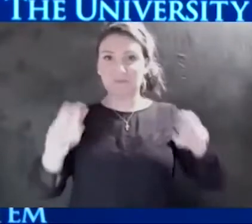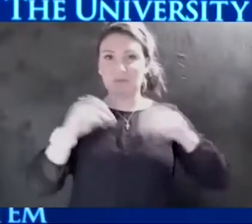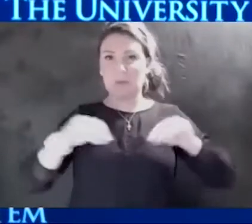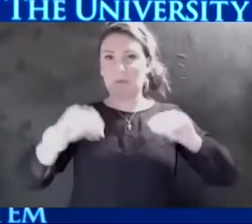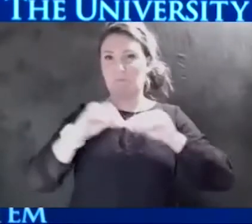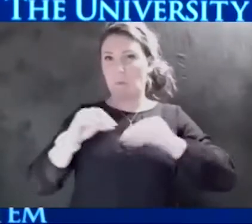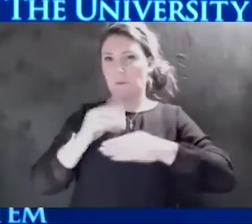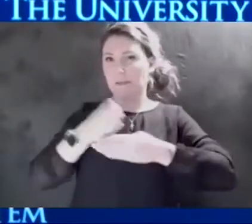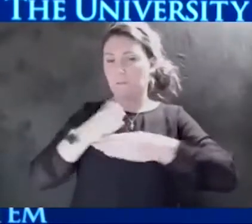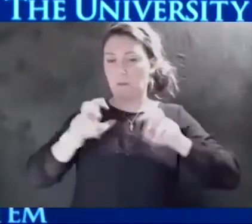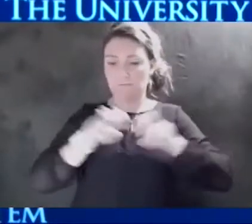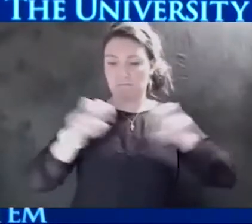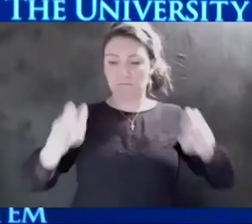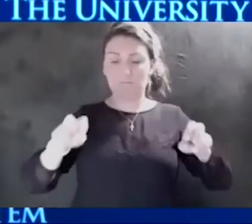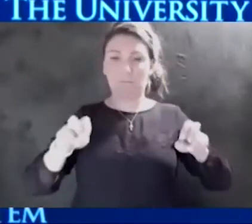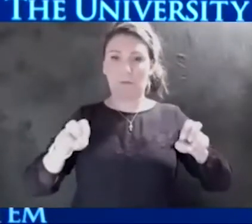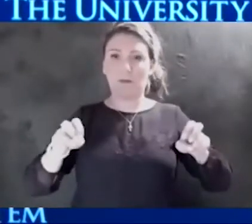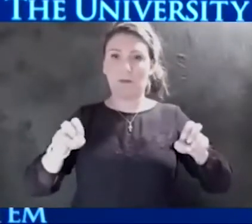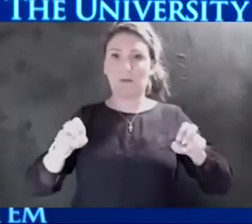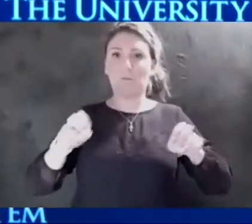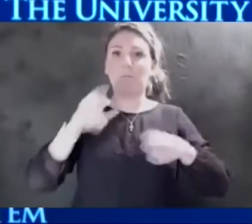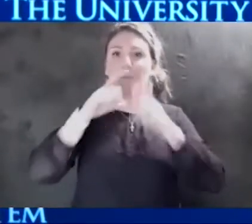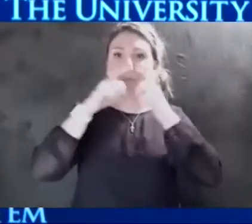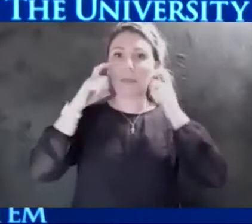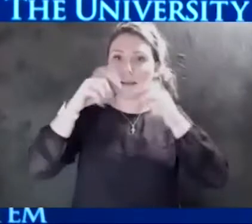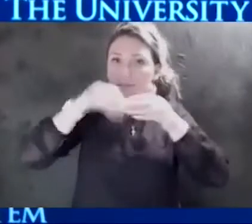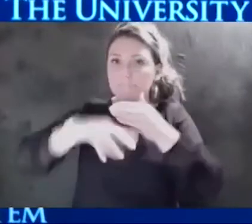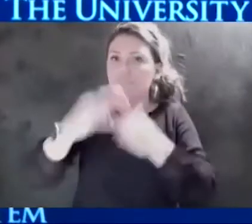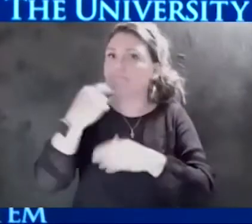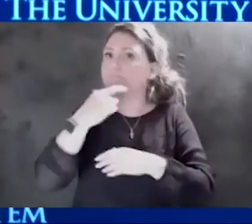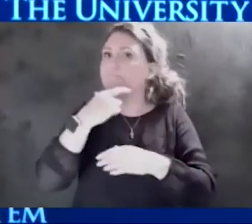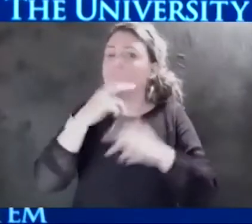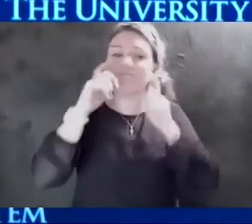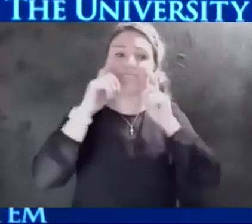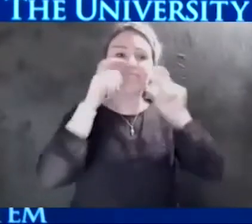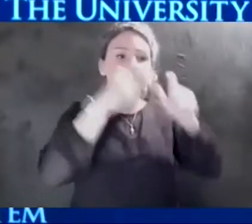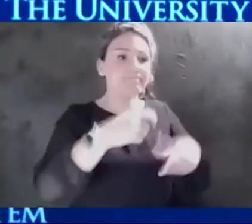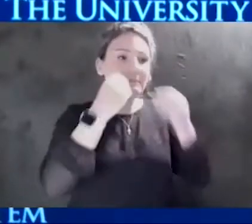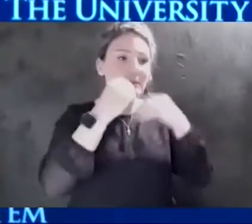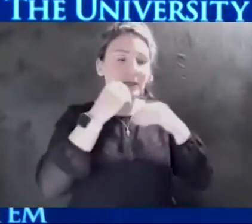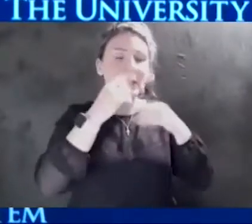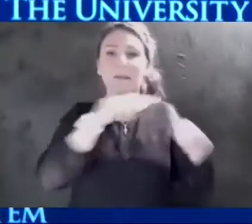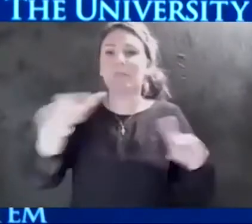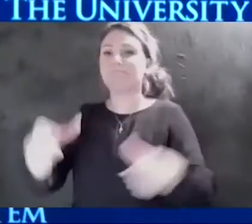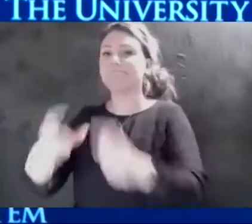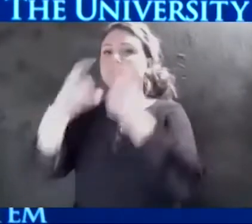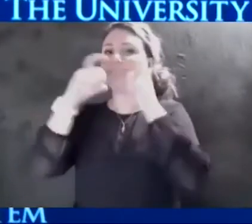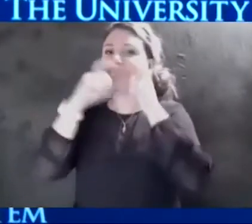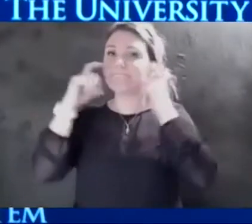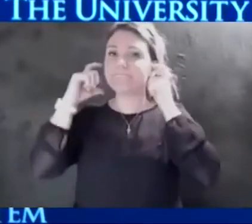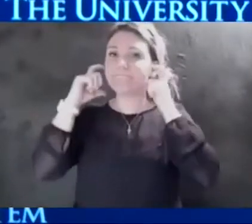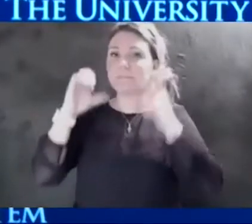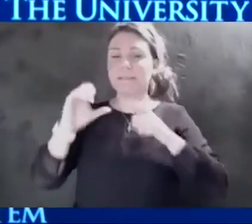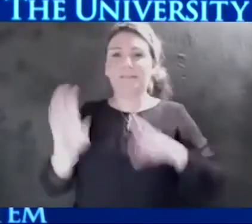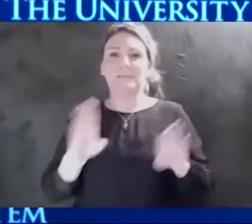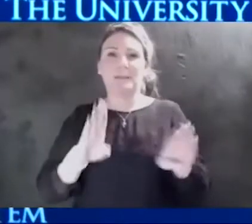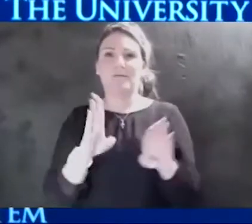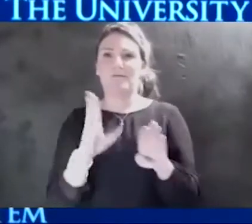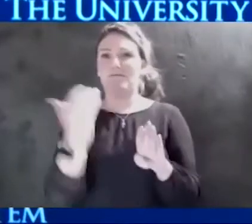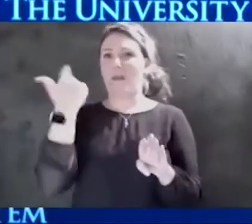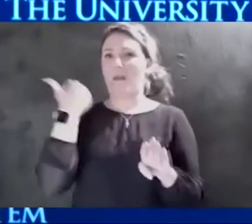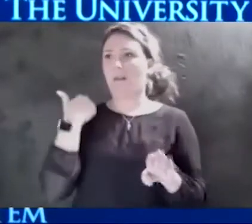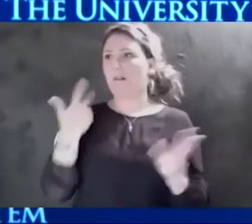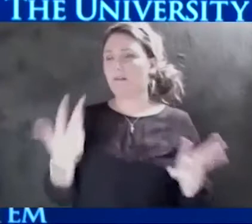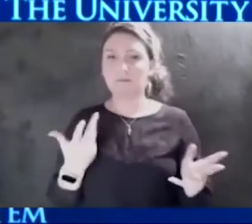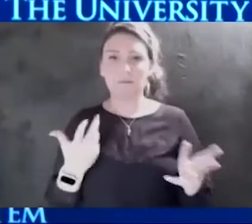wear a mask into the restaurant. I'll take it off to eat, and I'll put the mask back on as I exit the restaurant, which is really the behaviors we had back when we had an inpatient